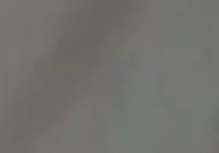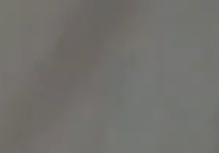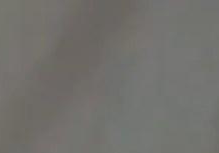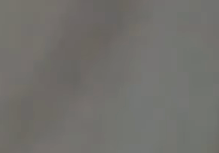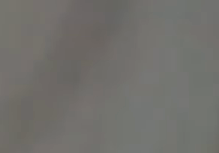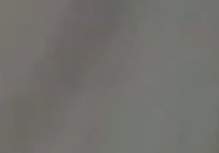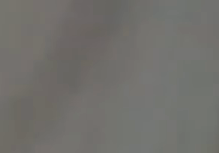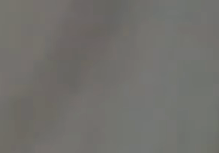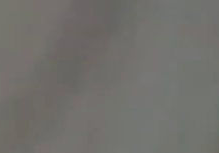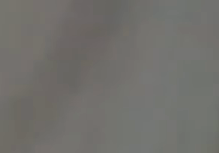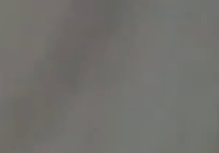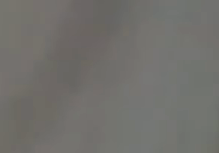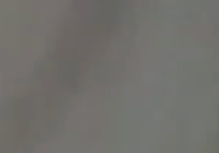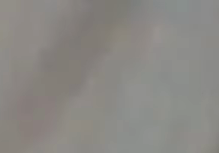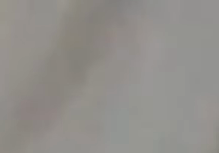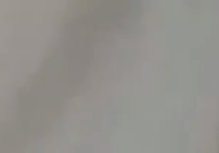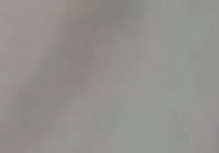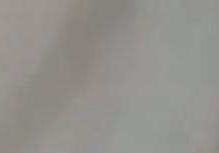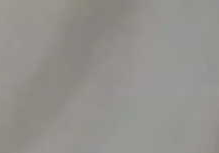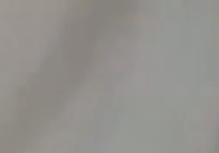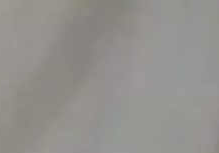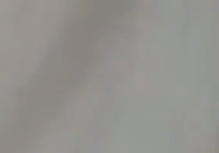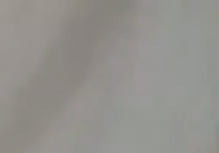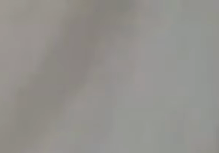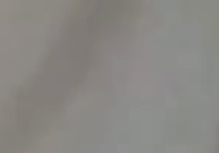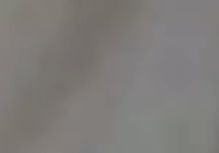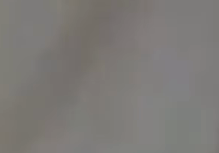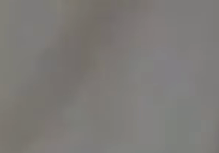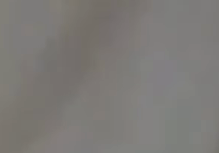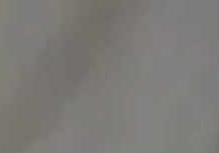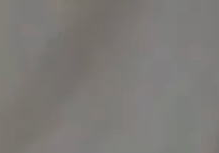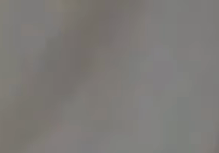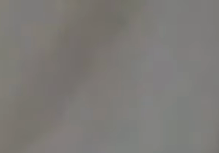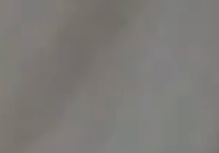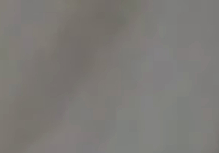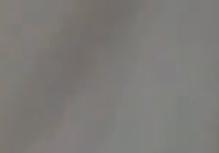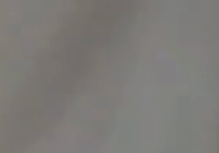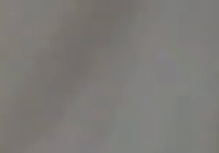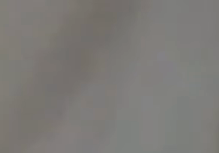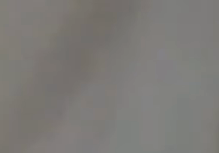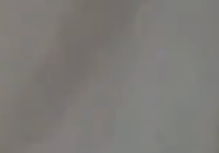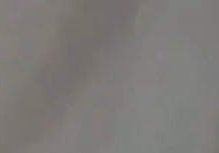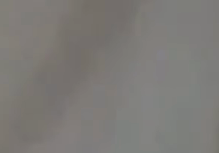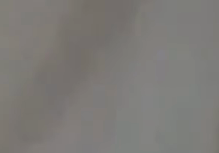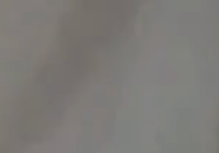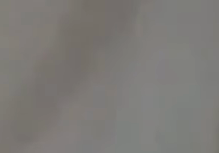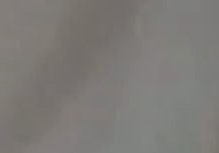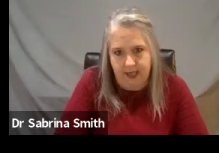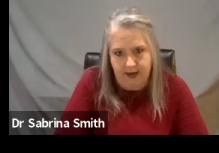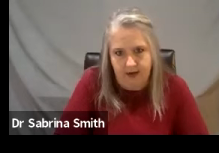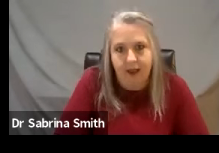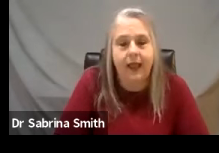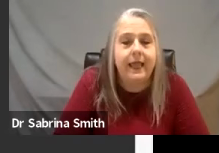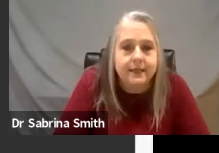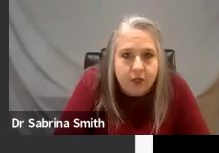now we're going back to your product. And I want you to take a second and go ahead and watch your product.